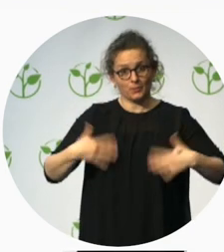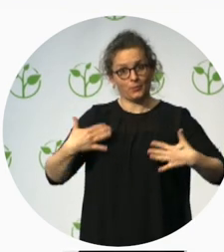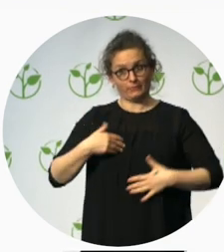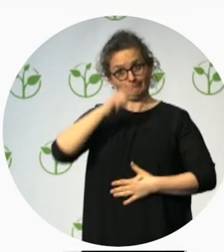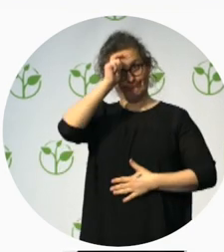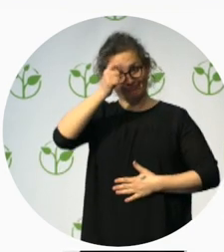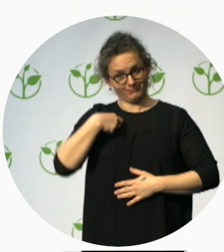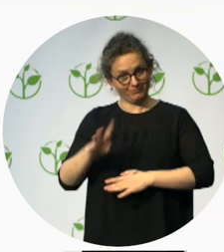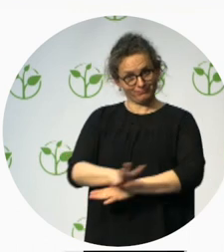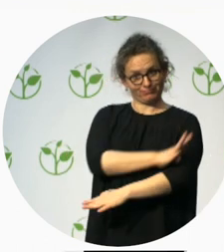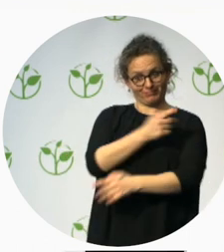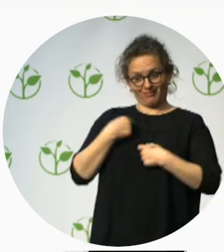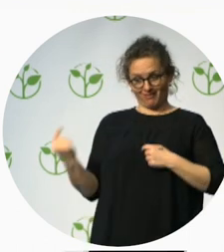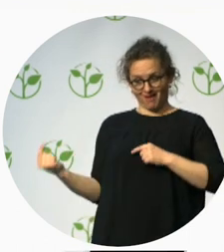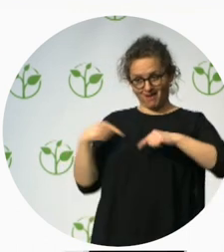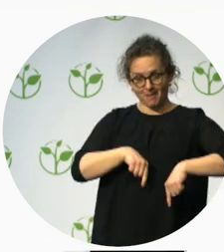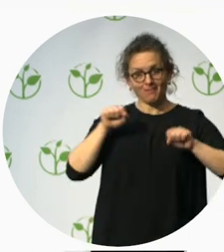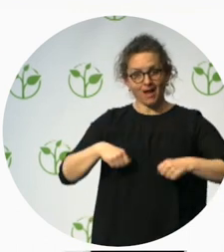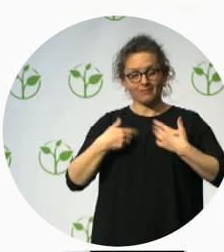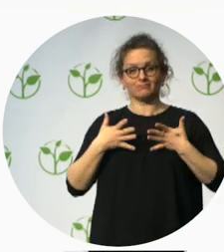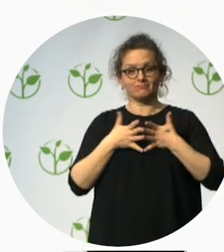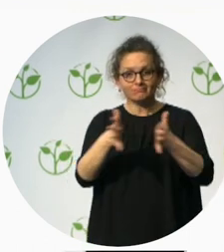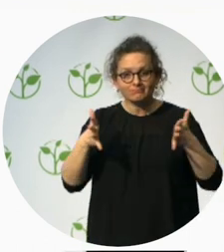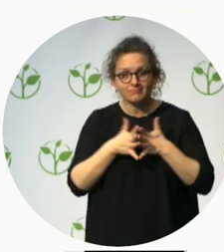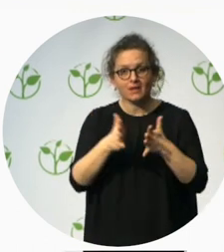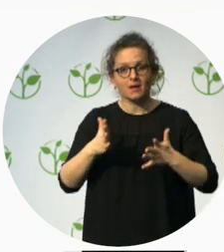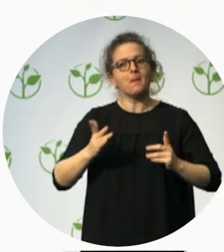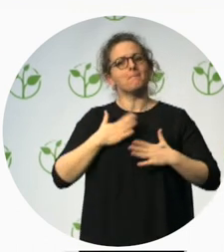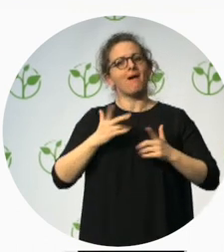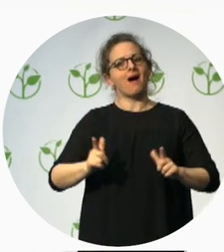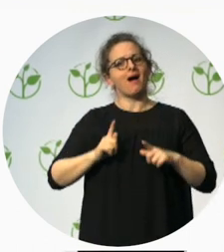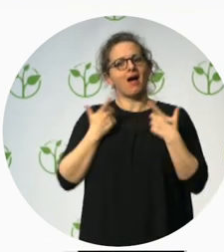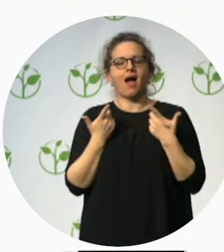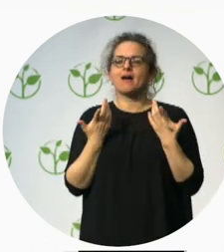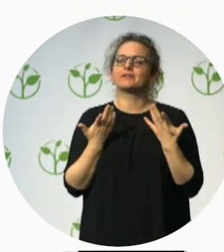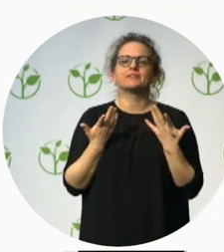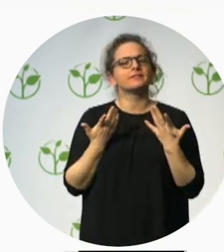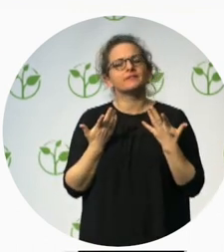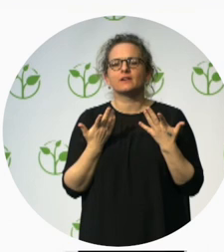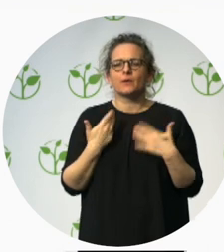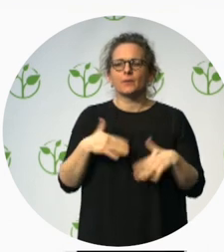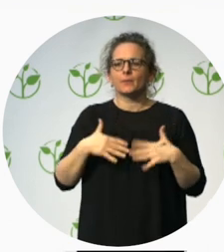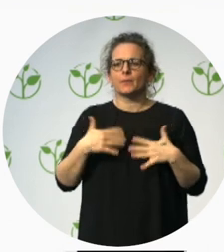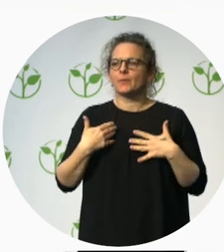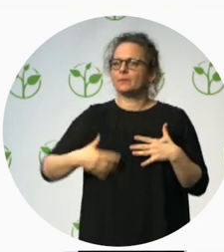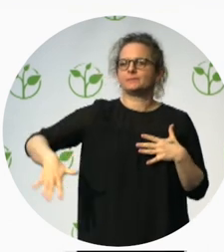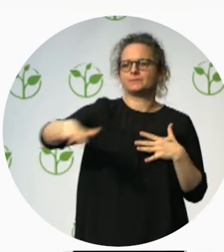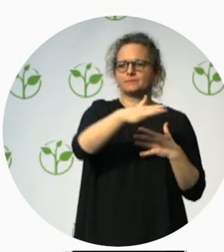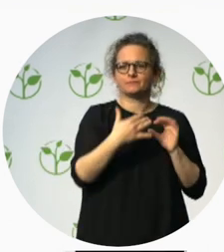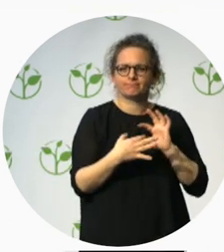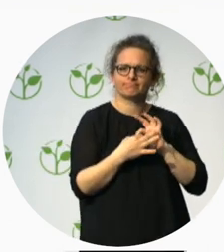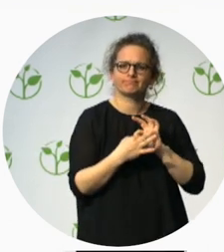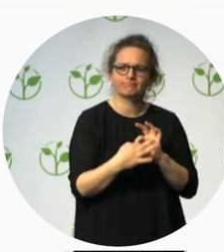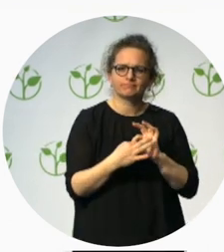very close to my own life and heart. It's also a walk down memory lane. 5 years ago,